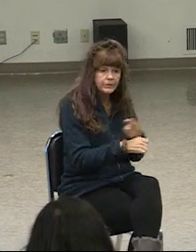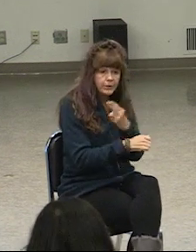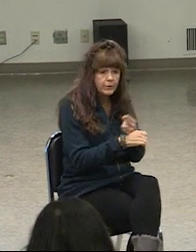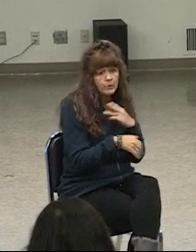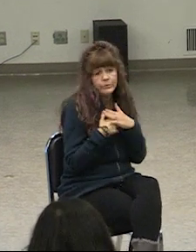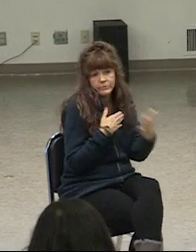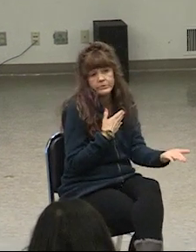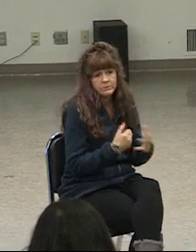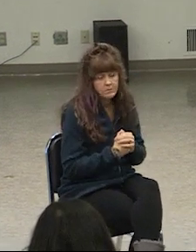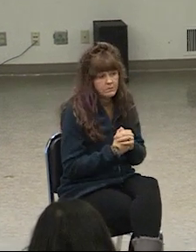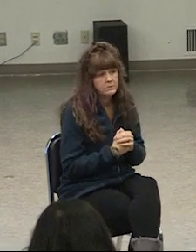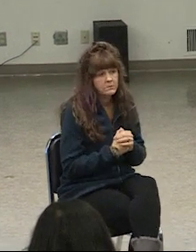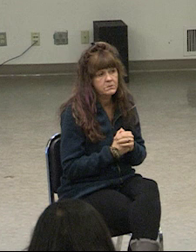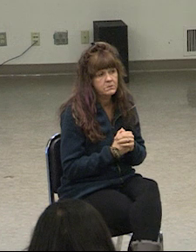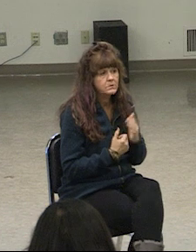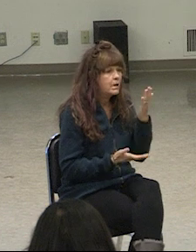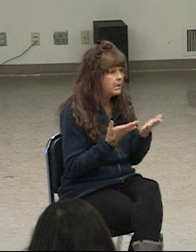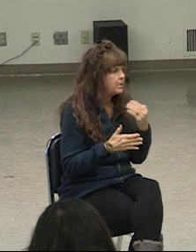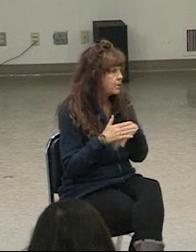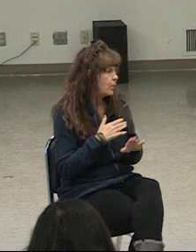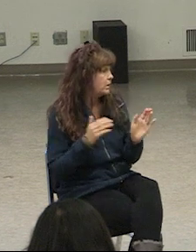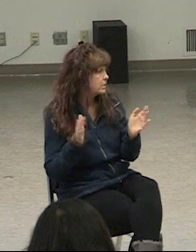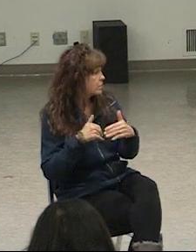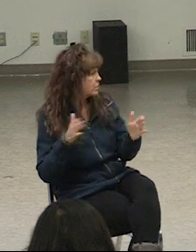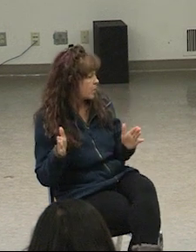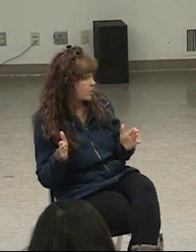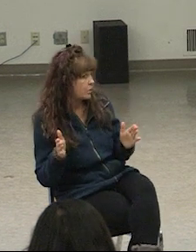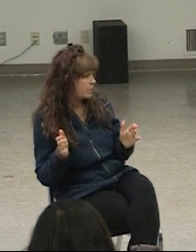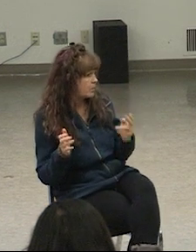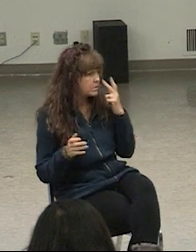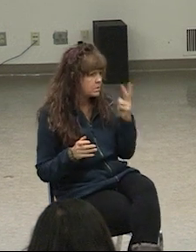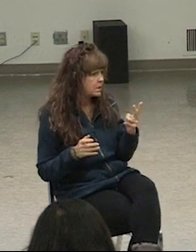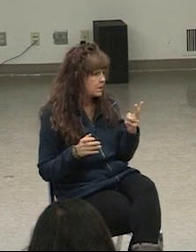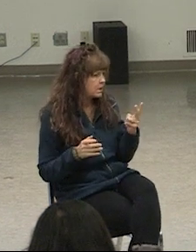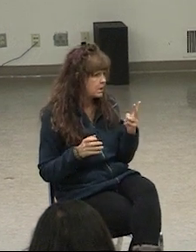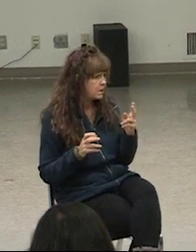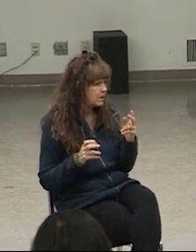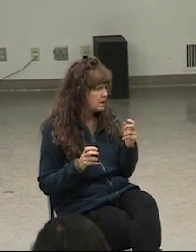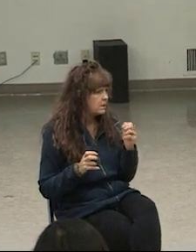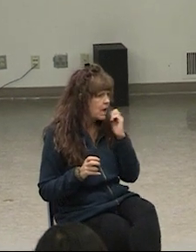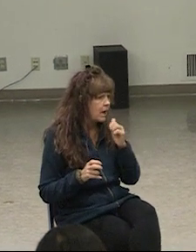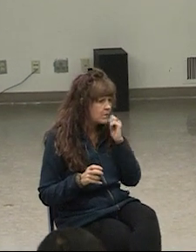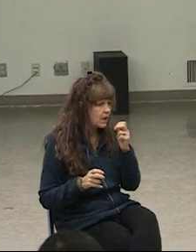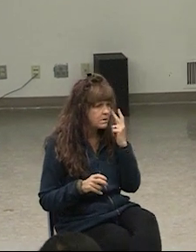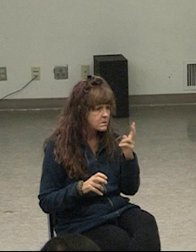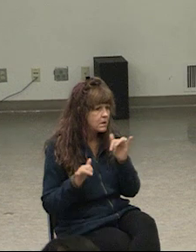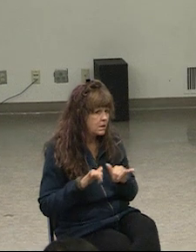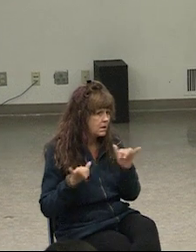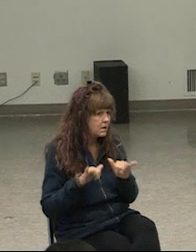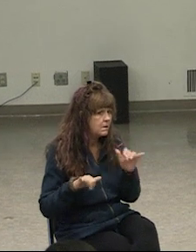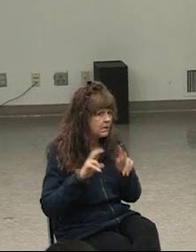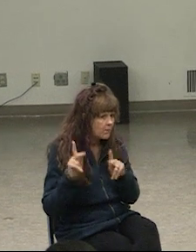another, right? Maybe you're in this room with folks that you see every day on campus. Maybe there's someone who's in this room you've never seen before. But now as you walk